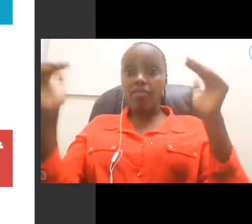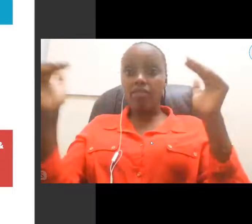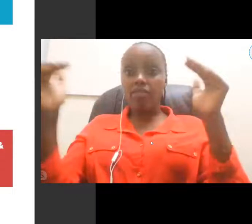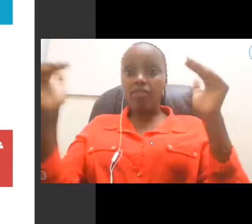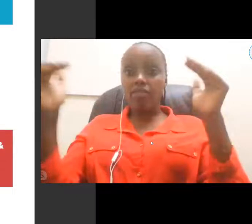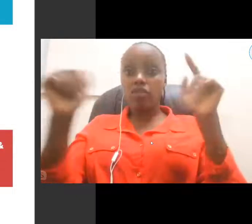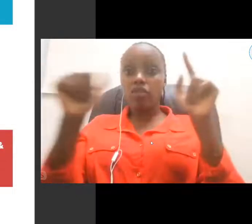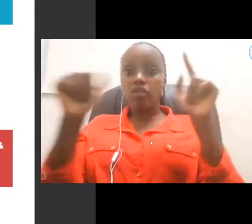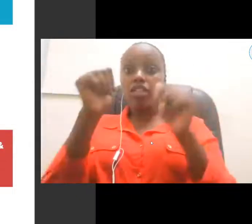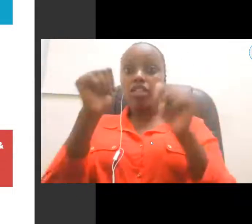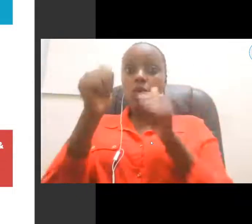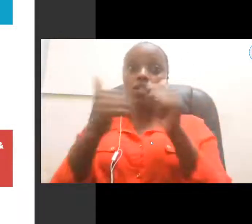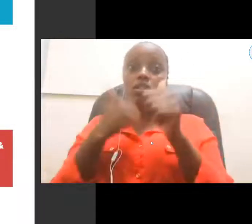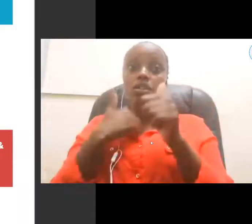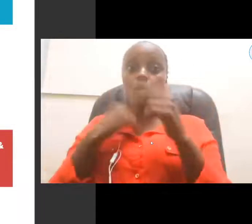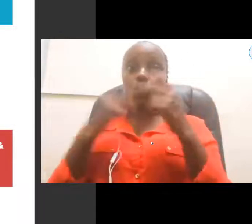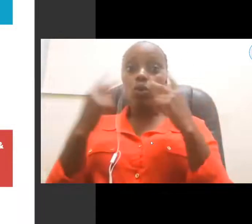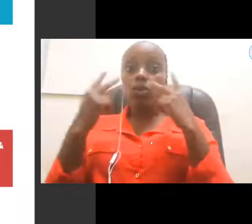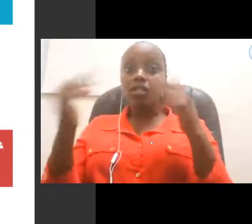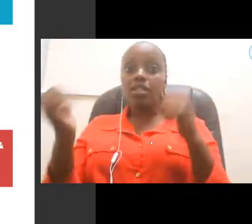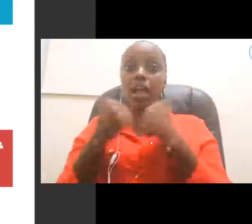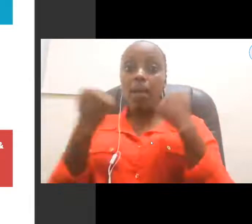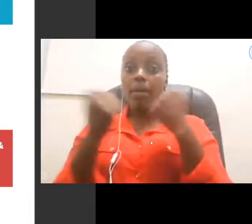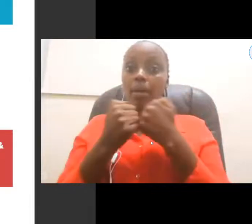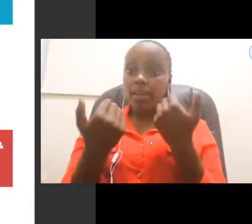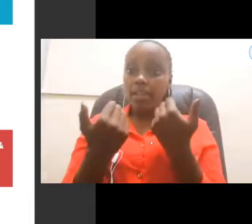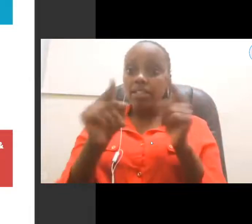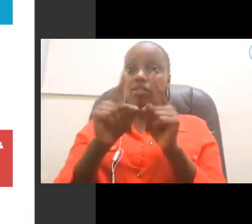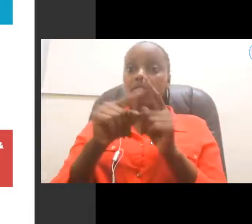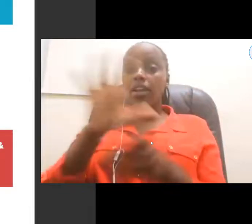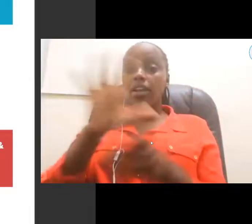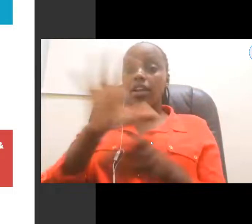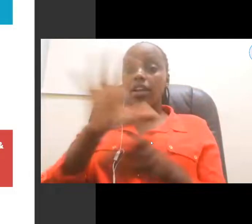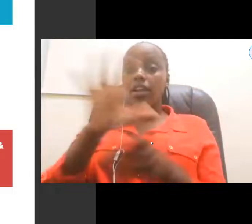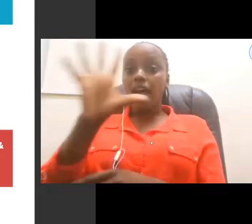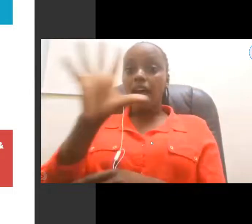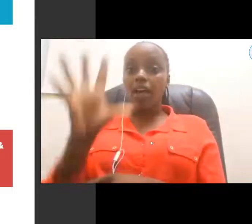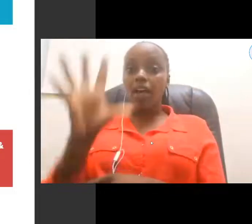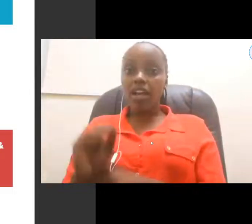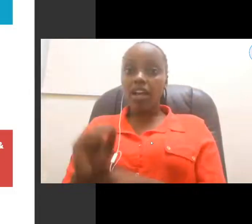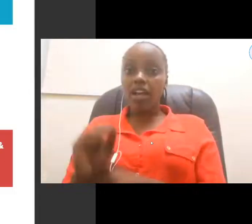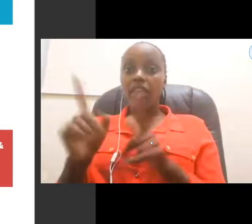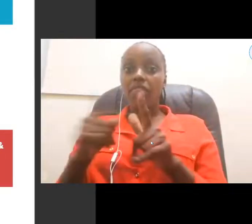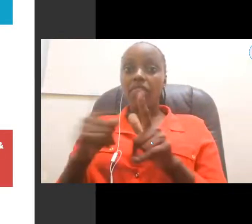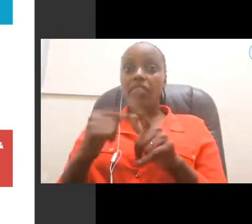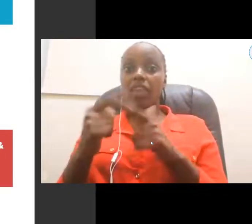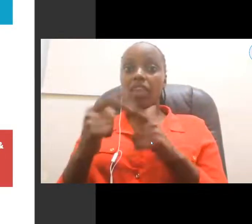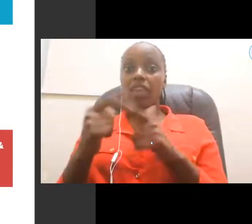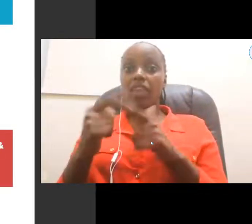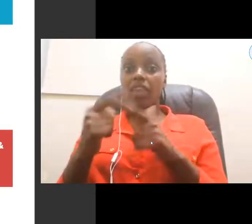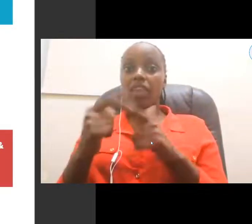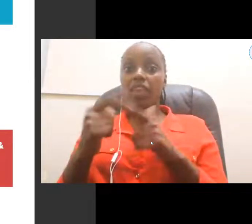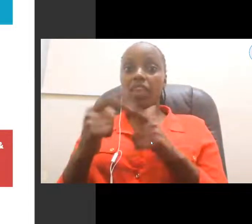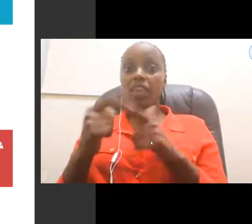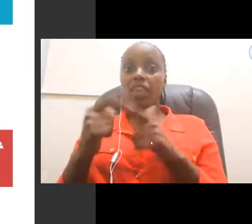outcome, indicators, and so forth. And when we have that now, we then zoom into developing the M&E framework that will then guide